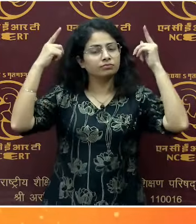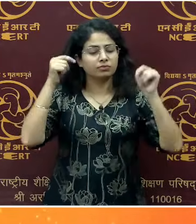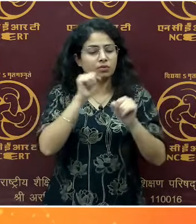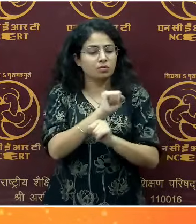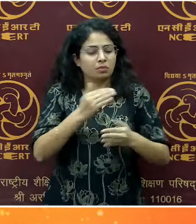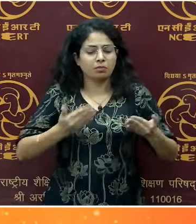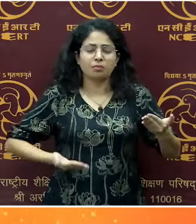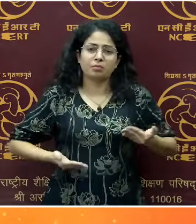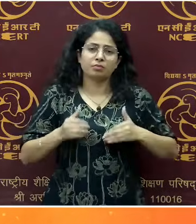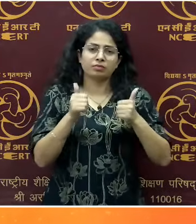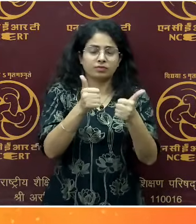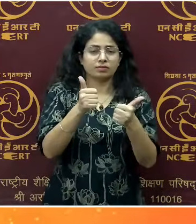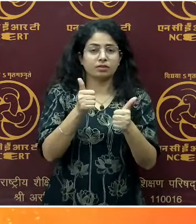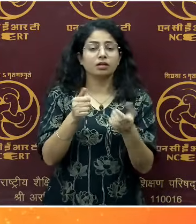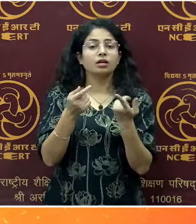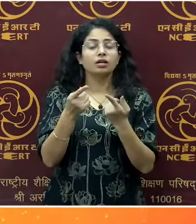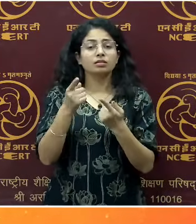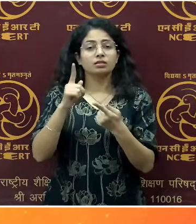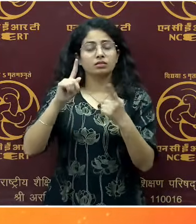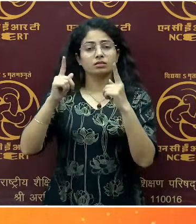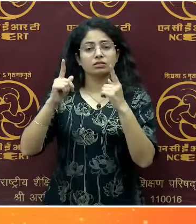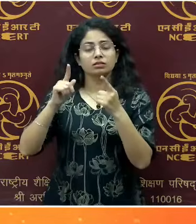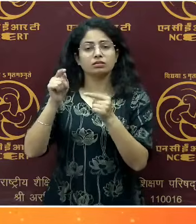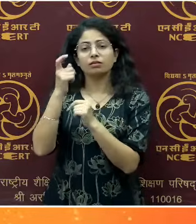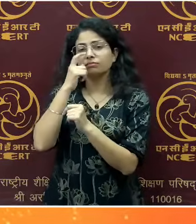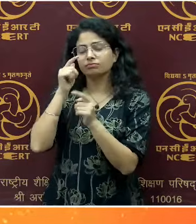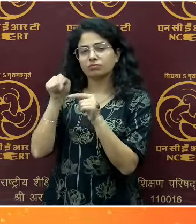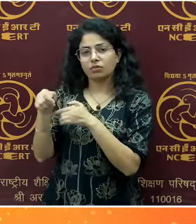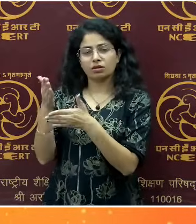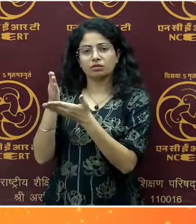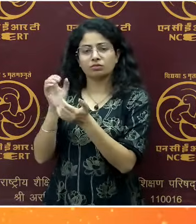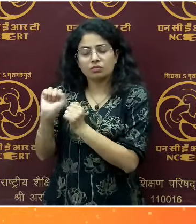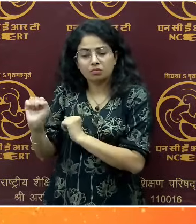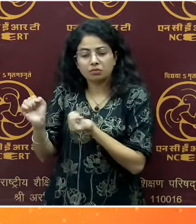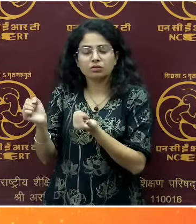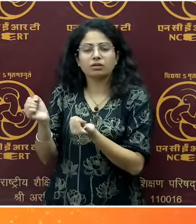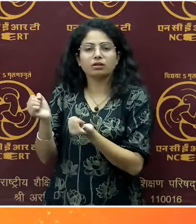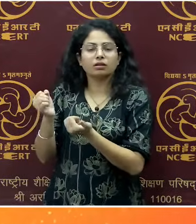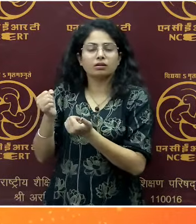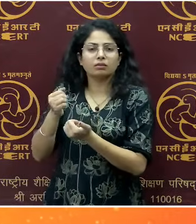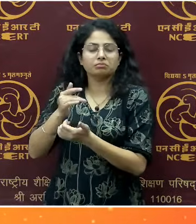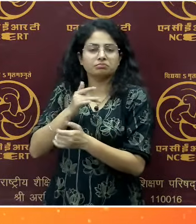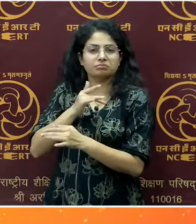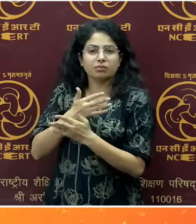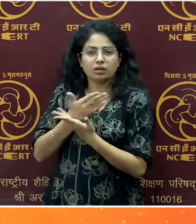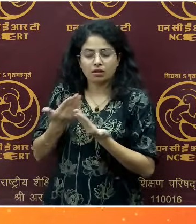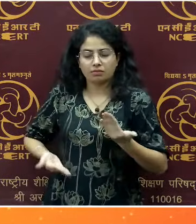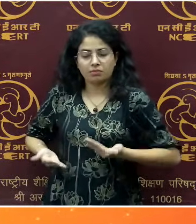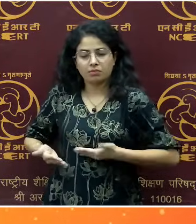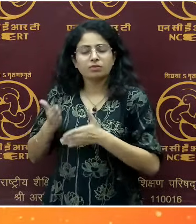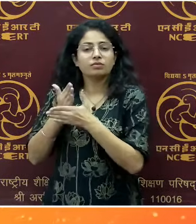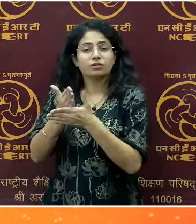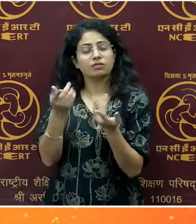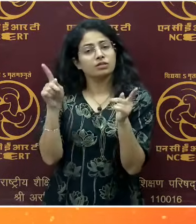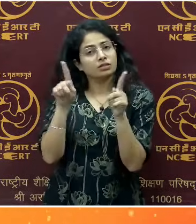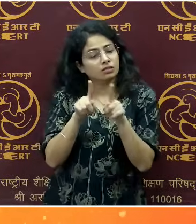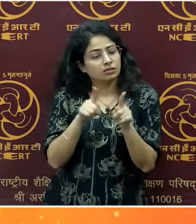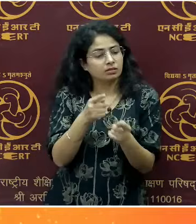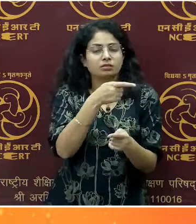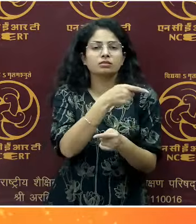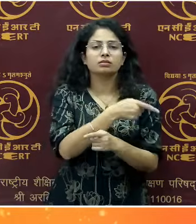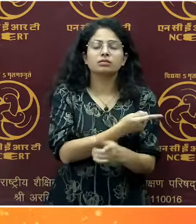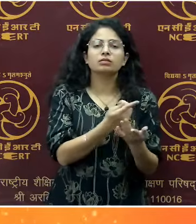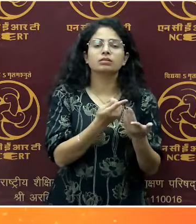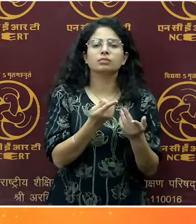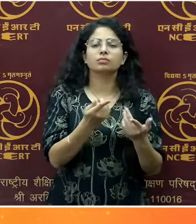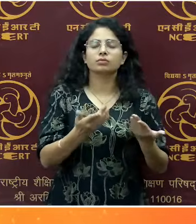As Harpreet ma'am shared her story of kindness. So, he was also very kind, helpful towards all. Every